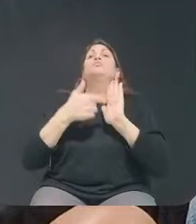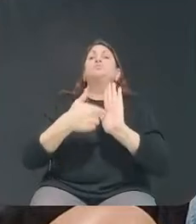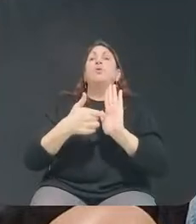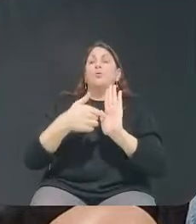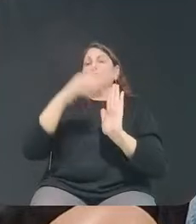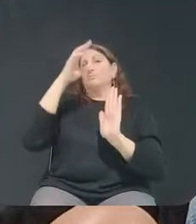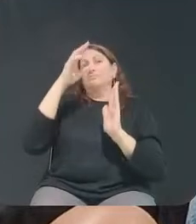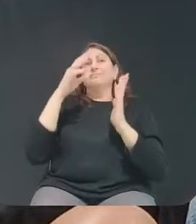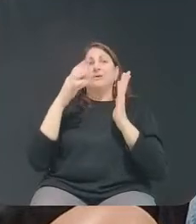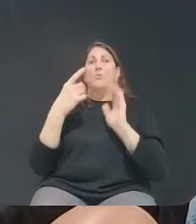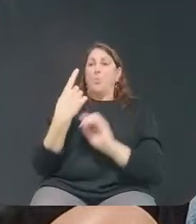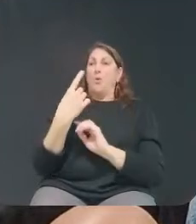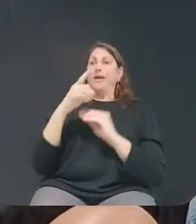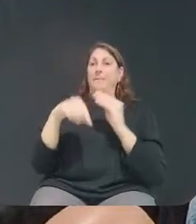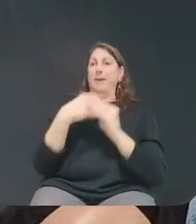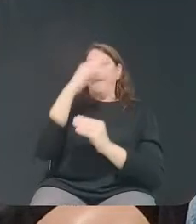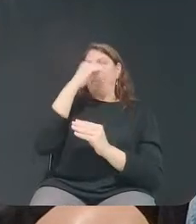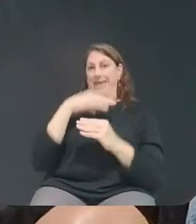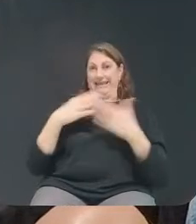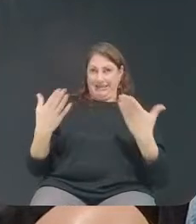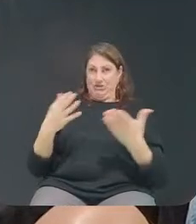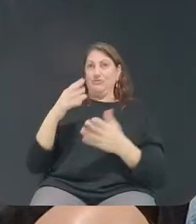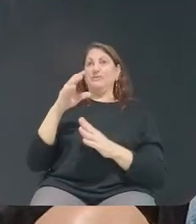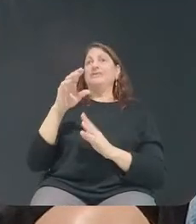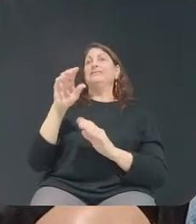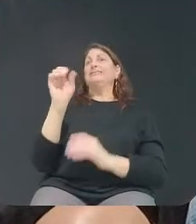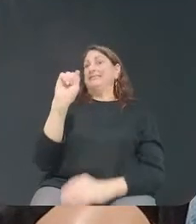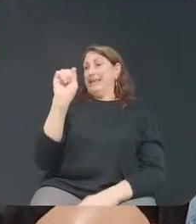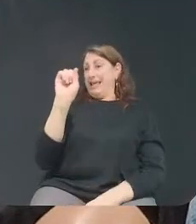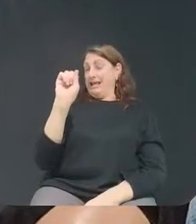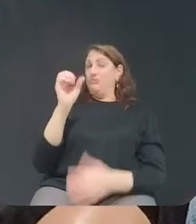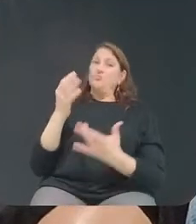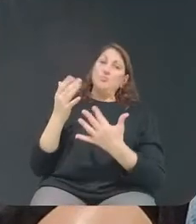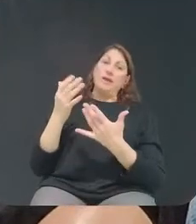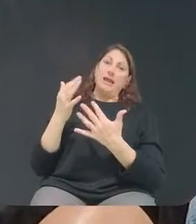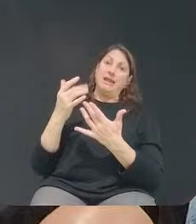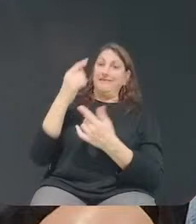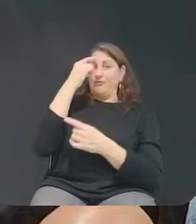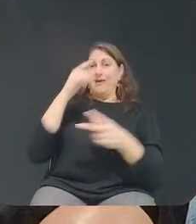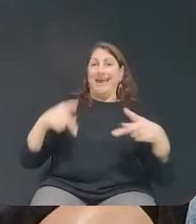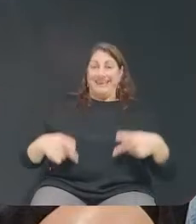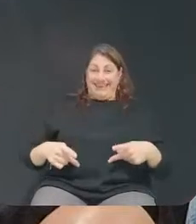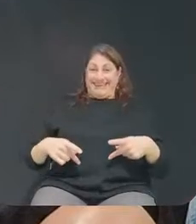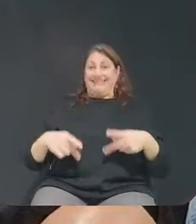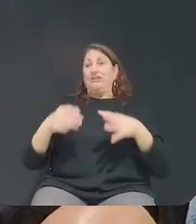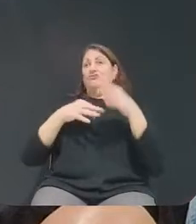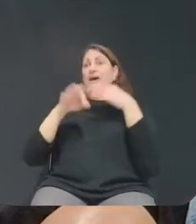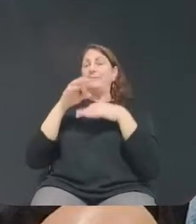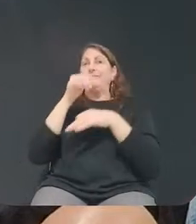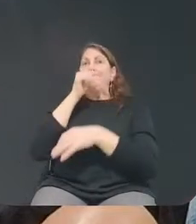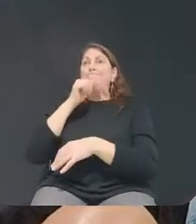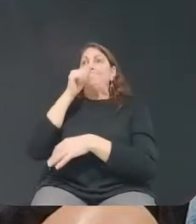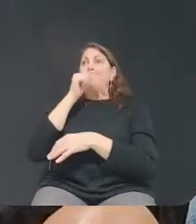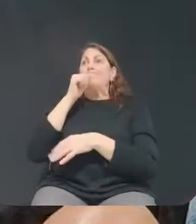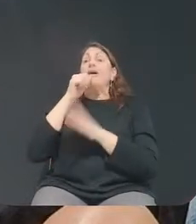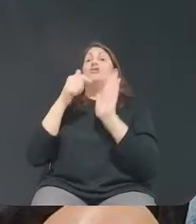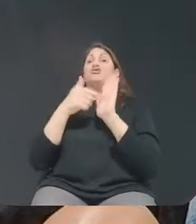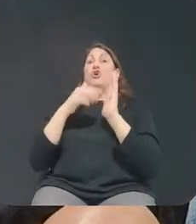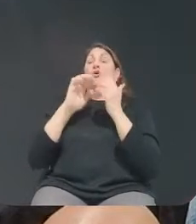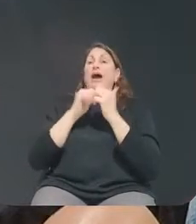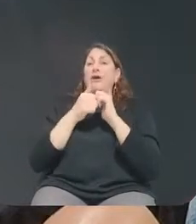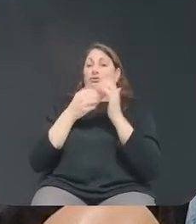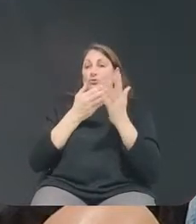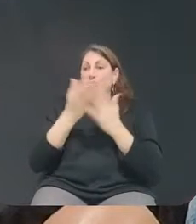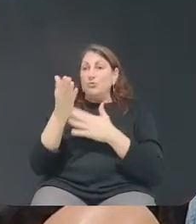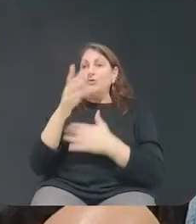who is struggling with homelessness in Seattle while waiting for a kidney transplant. It shows him going through dialysis,